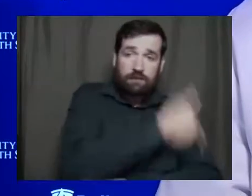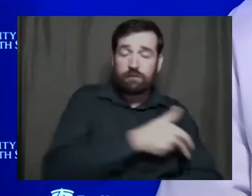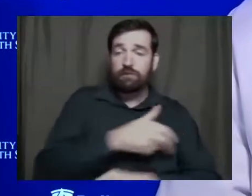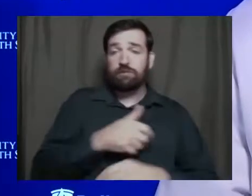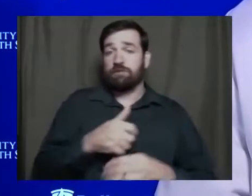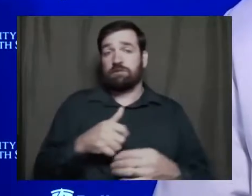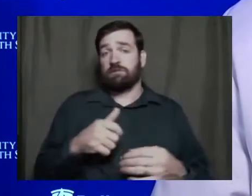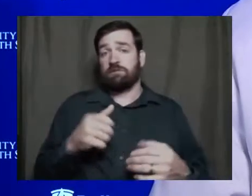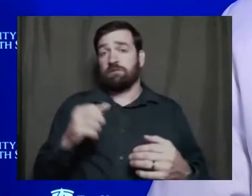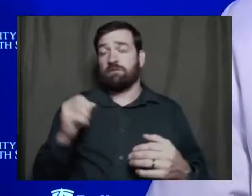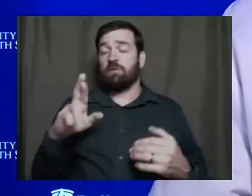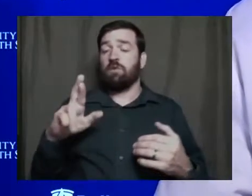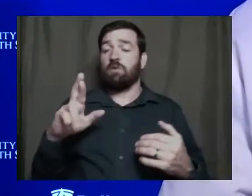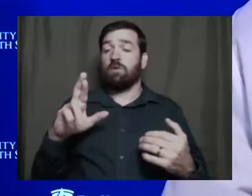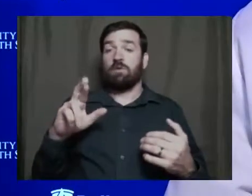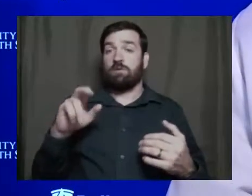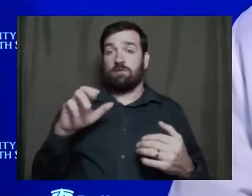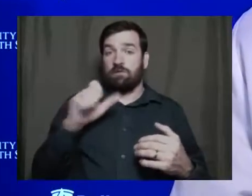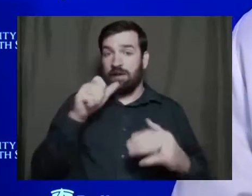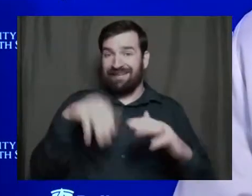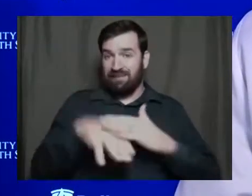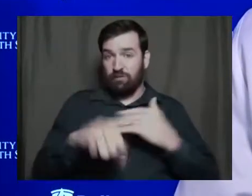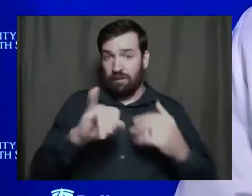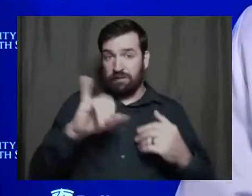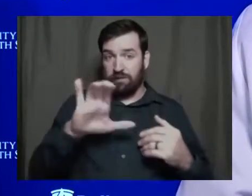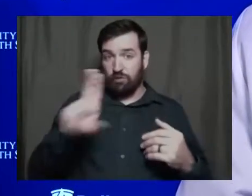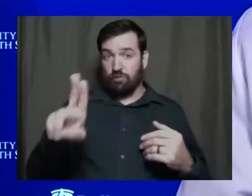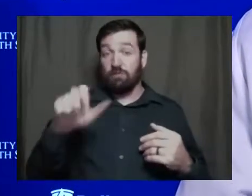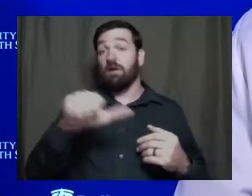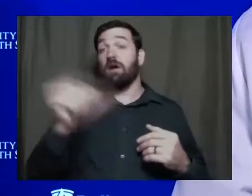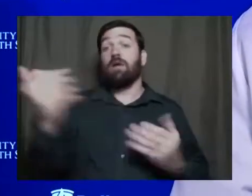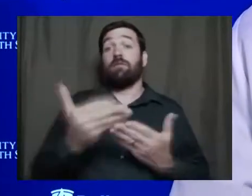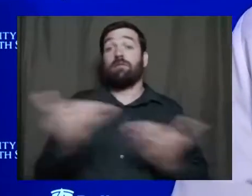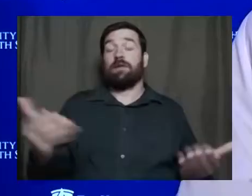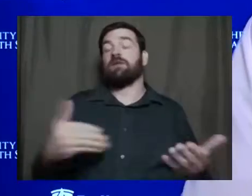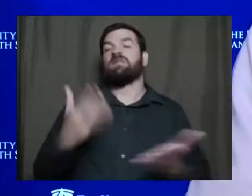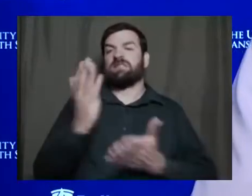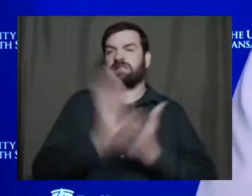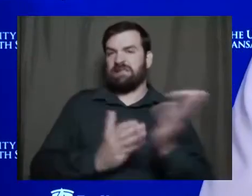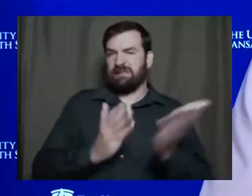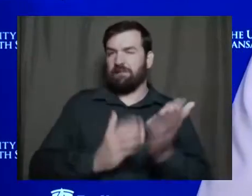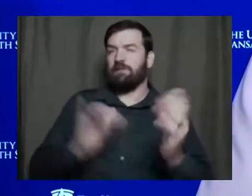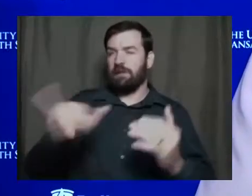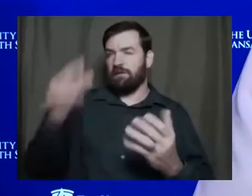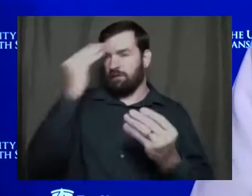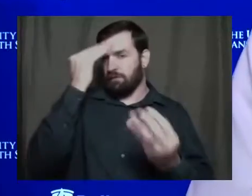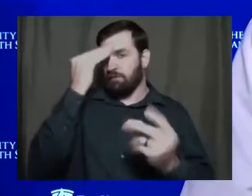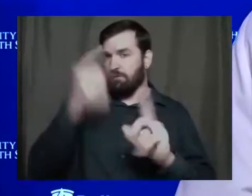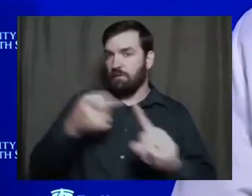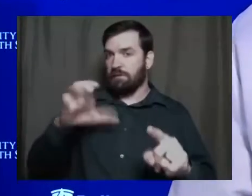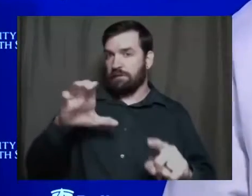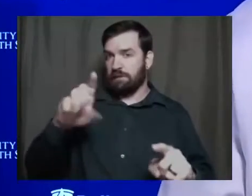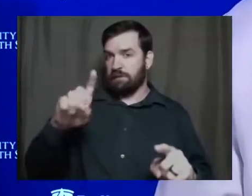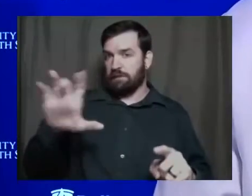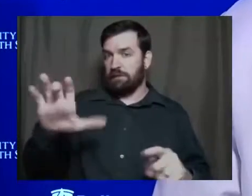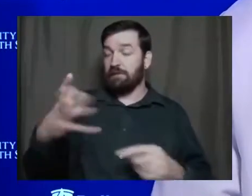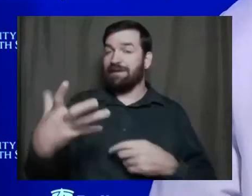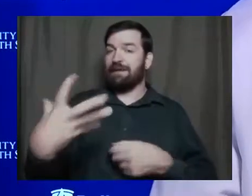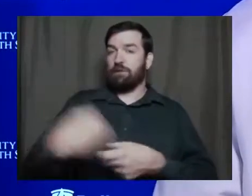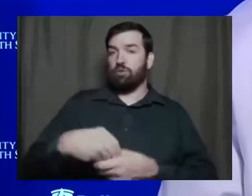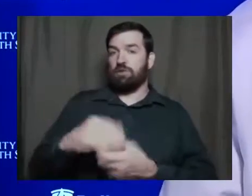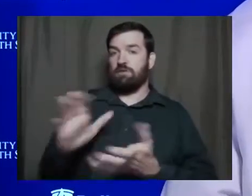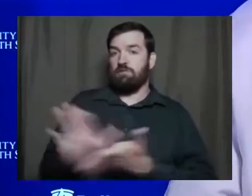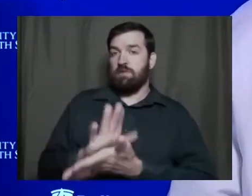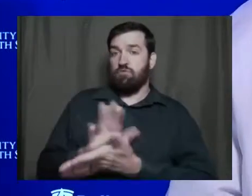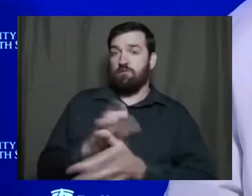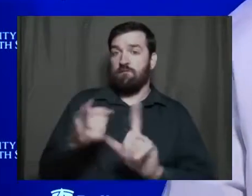the ICU. The other thing is some of that early data that the CDC was looking at included a paper from Singapore